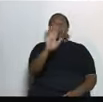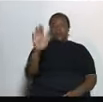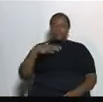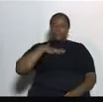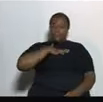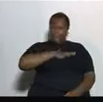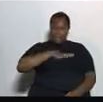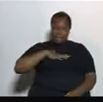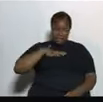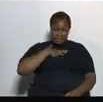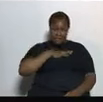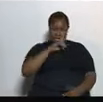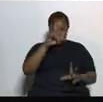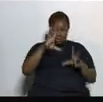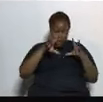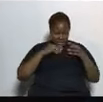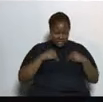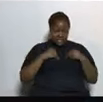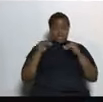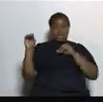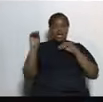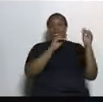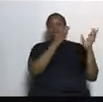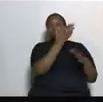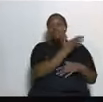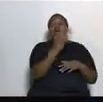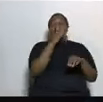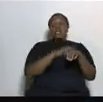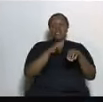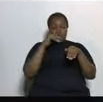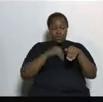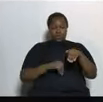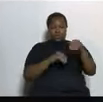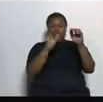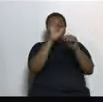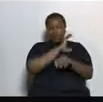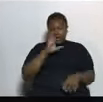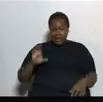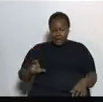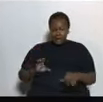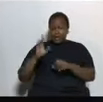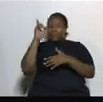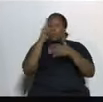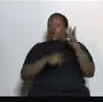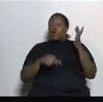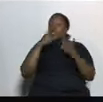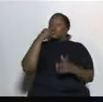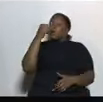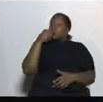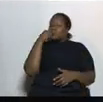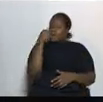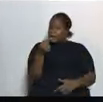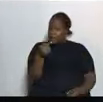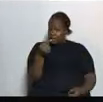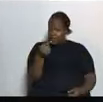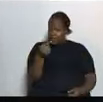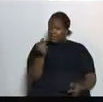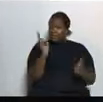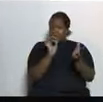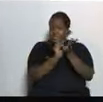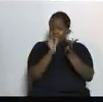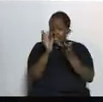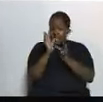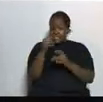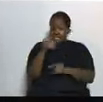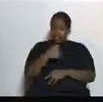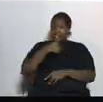step out to follow Christ. Unapokuja kumfuata Yesu Kristo. What you're actually saying is, unachosema ni hiki kiukweli. Jesus, I